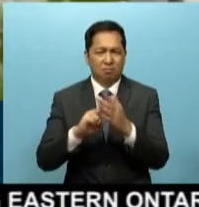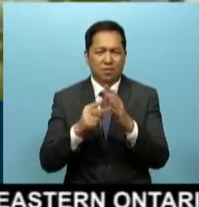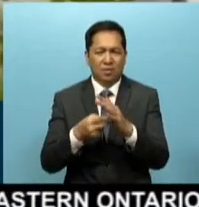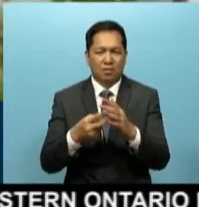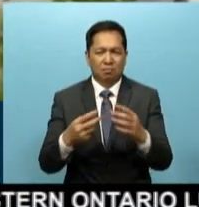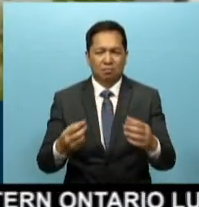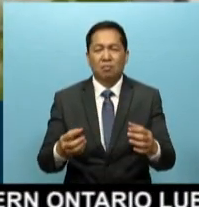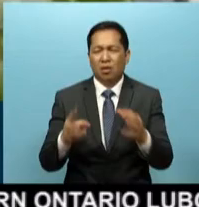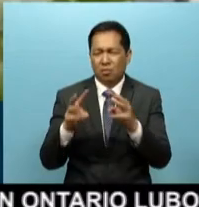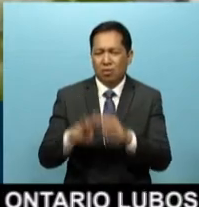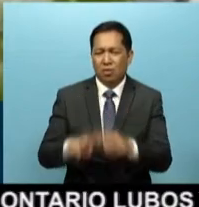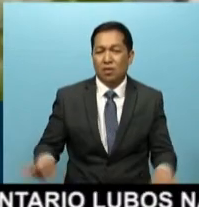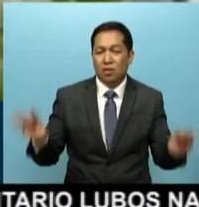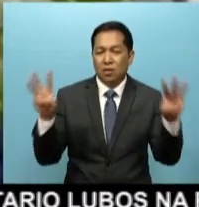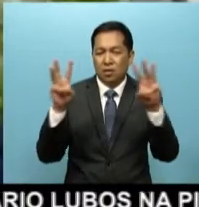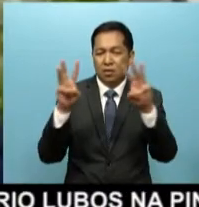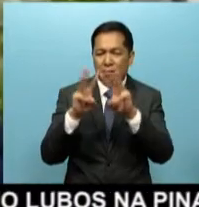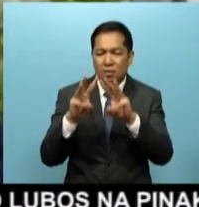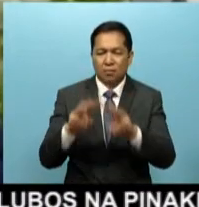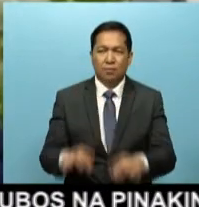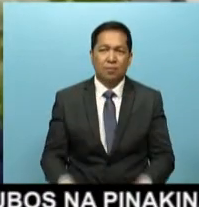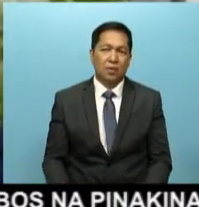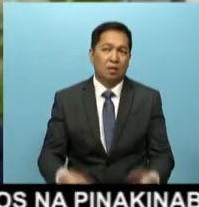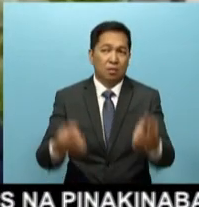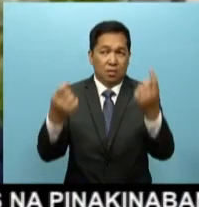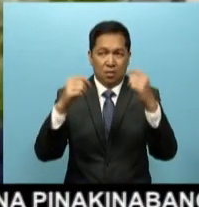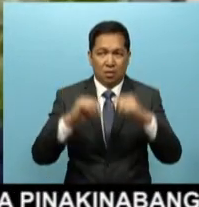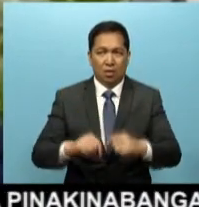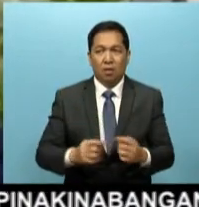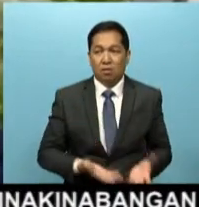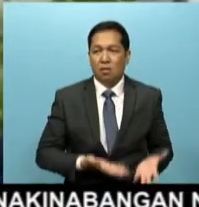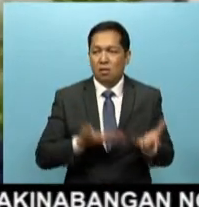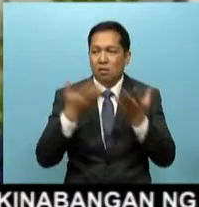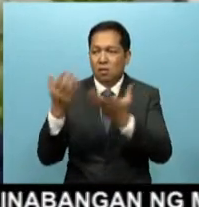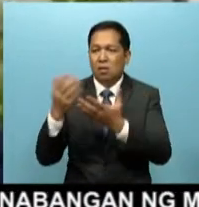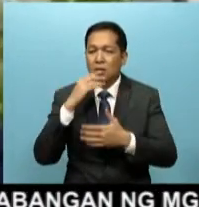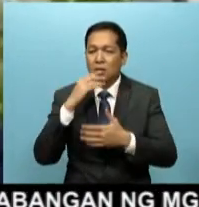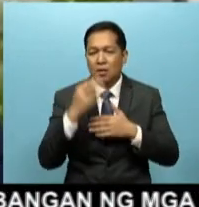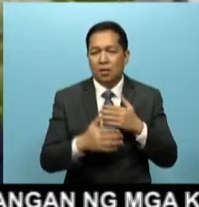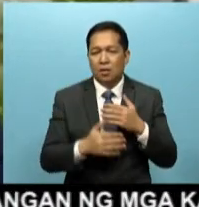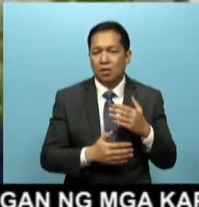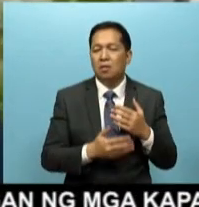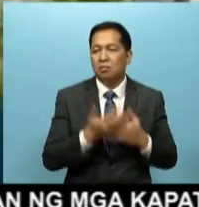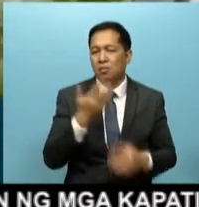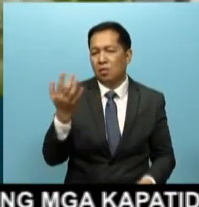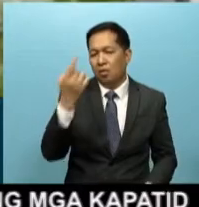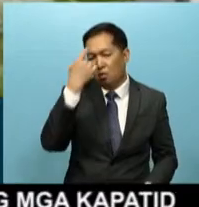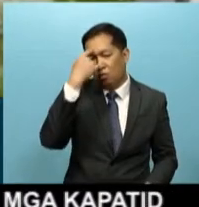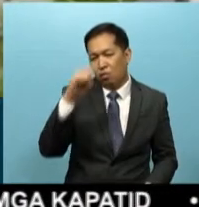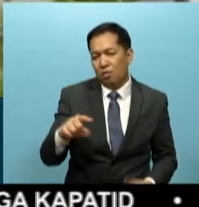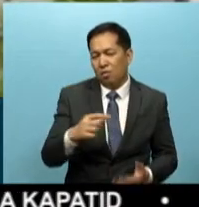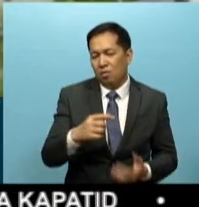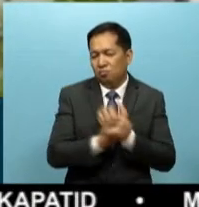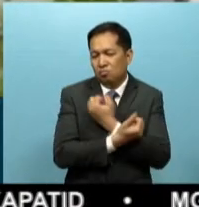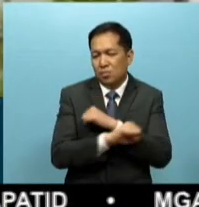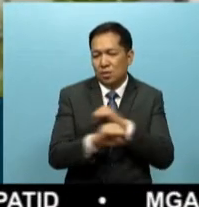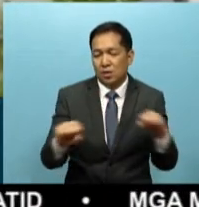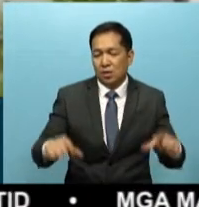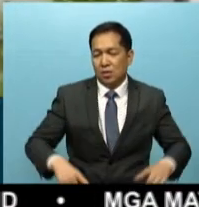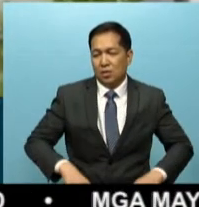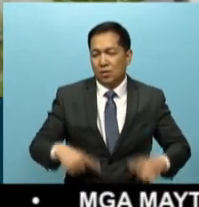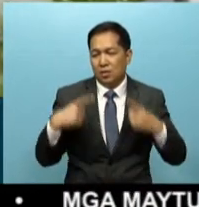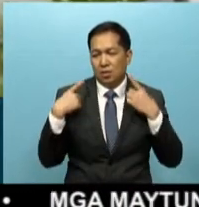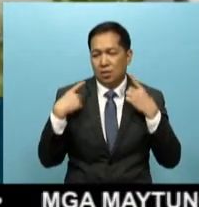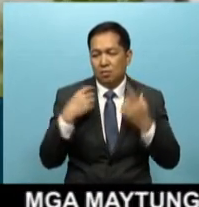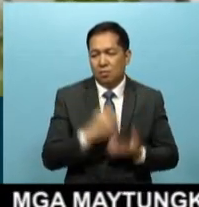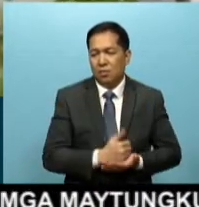of people. Like, blood donors come to give away their priceless blood in order to save other people's lives. So